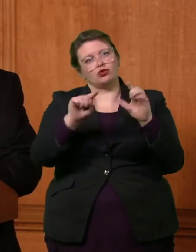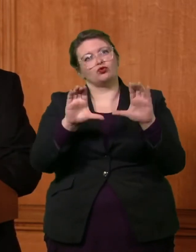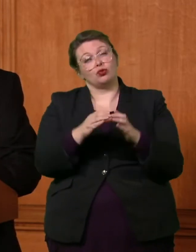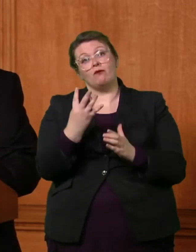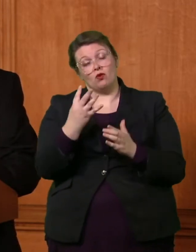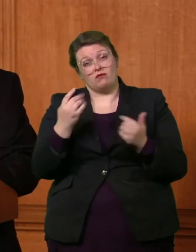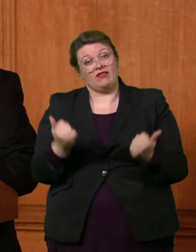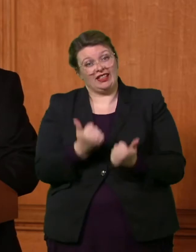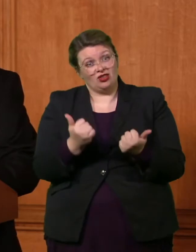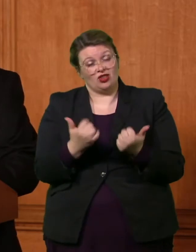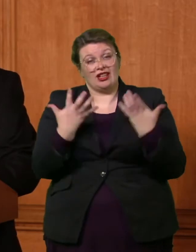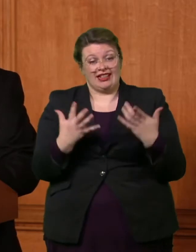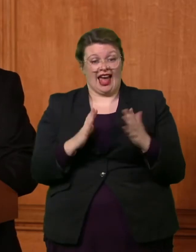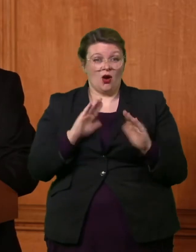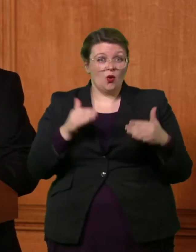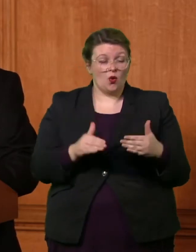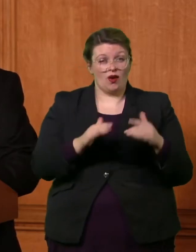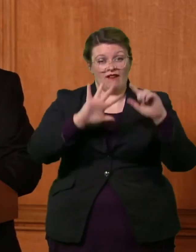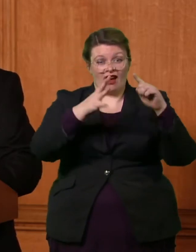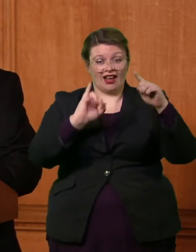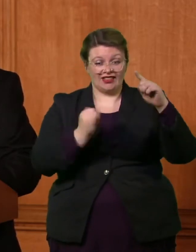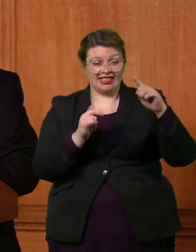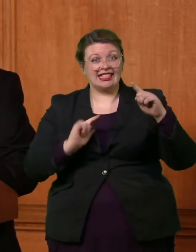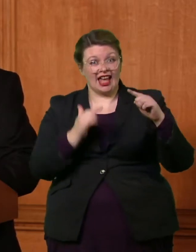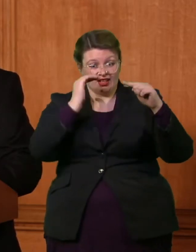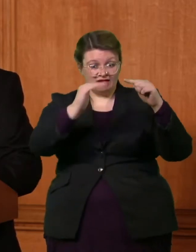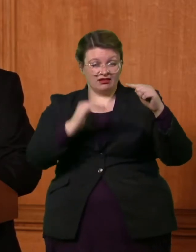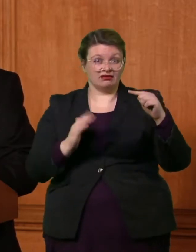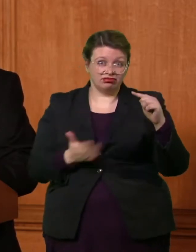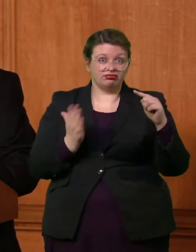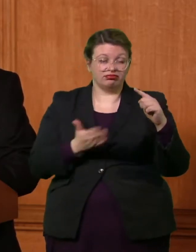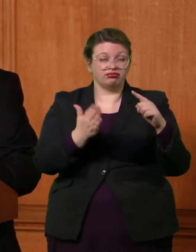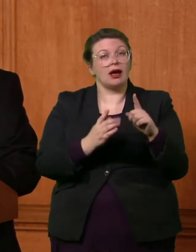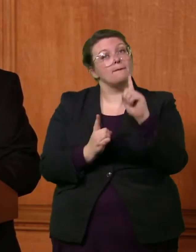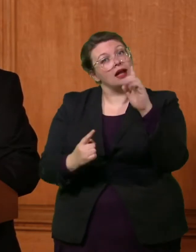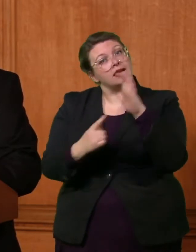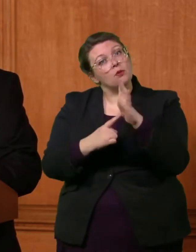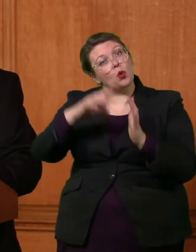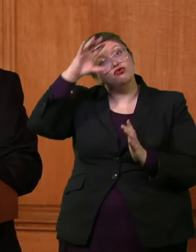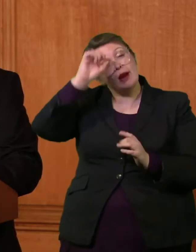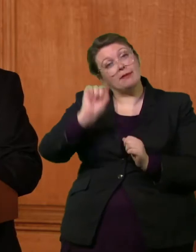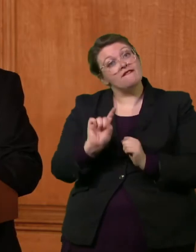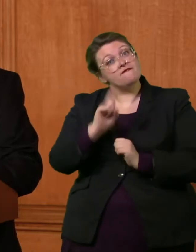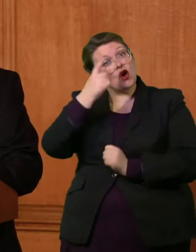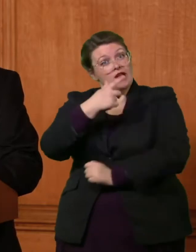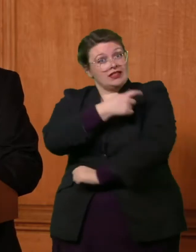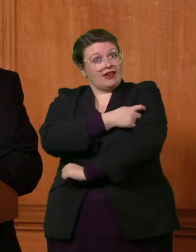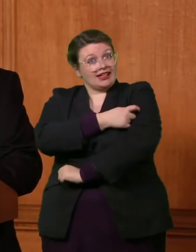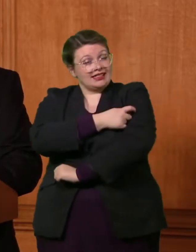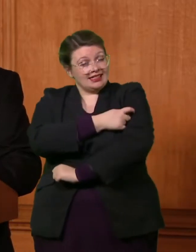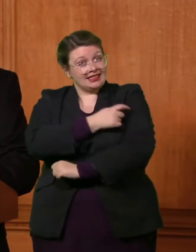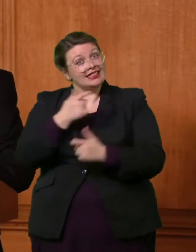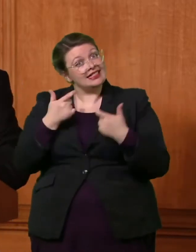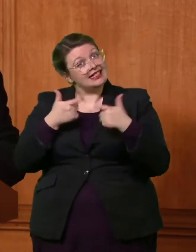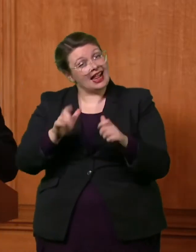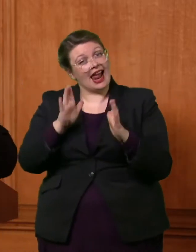5 to 6. But these are first doses. People do need a second dose. And given